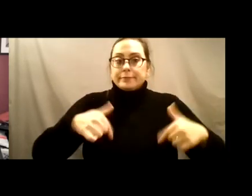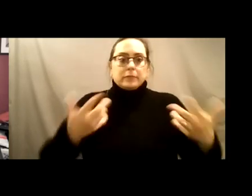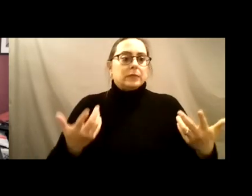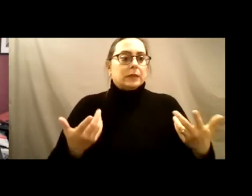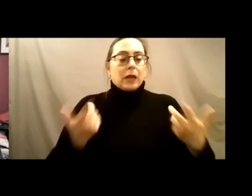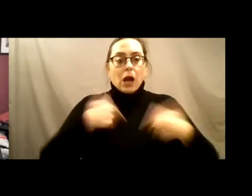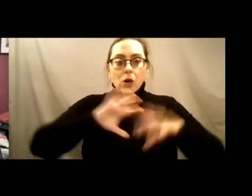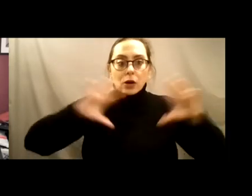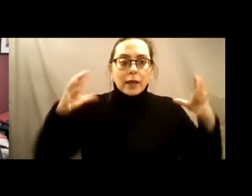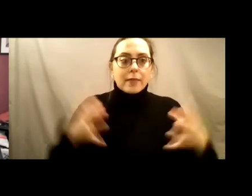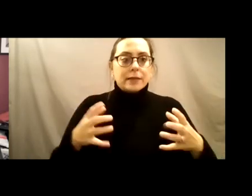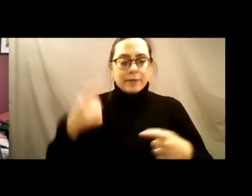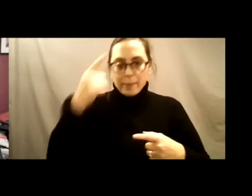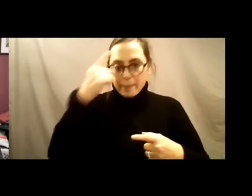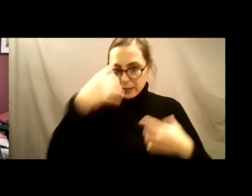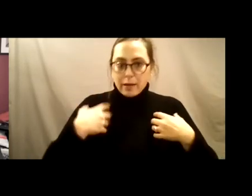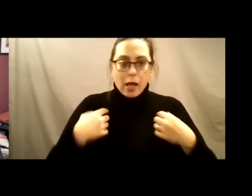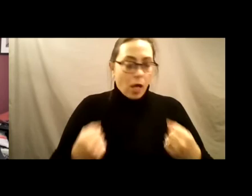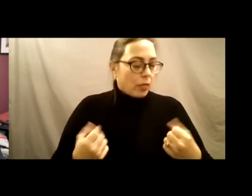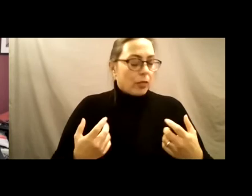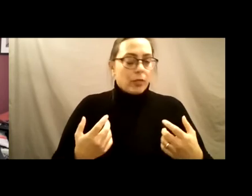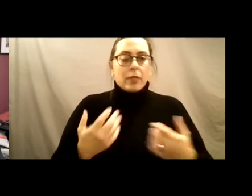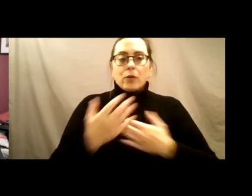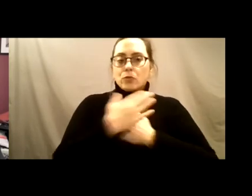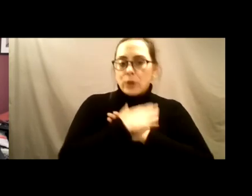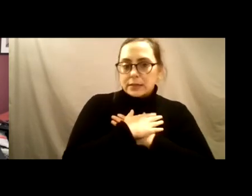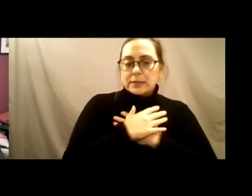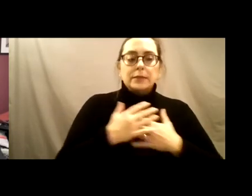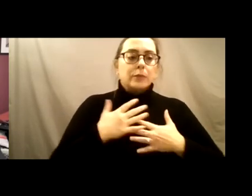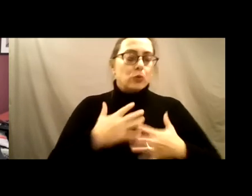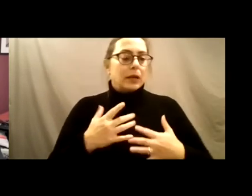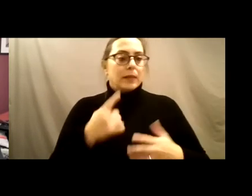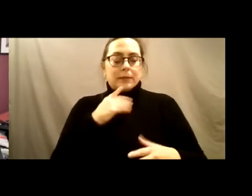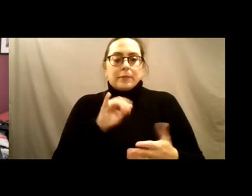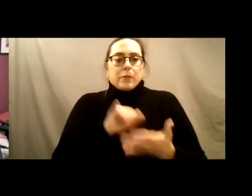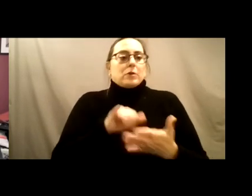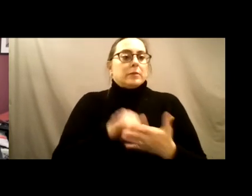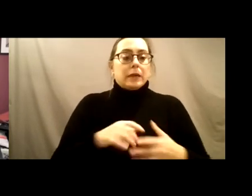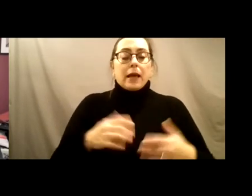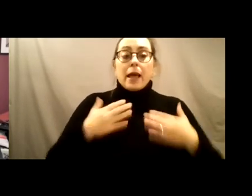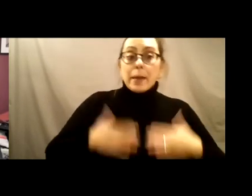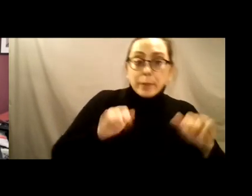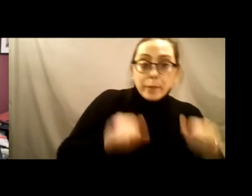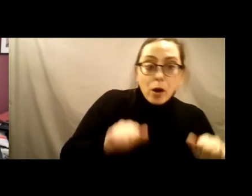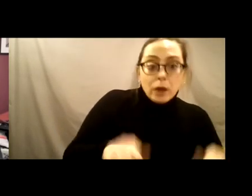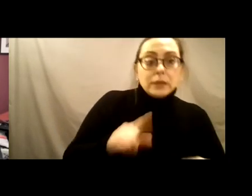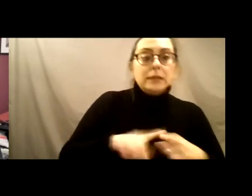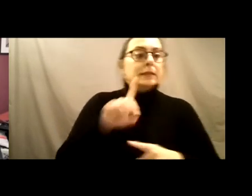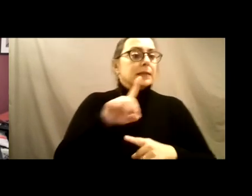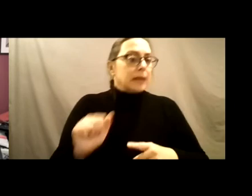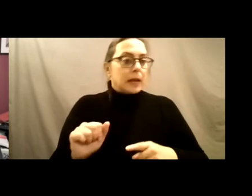collective mental health and our abilities to rest and grieve, able-bodied, disabled, chronically ill, or otherwise.